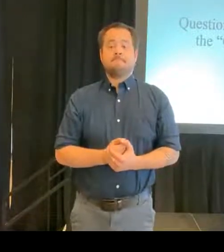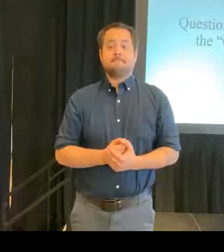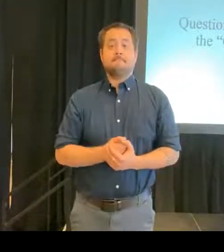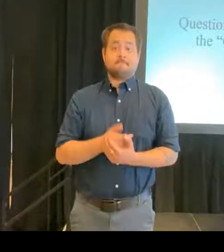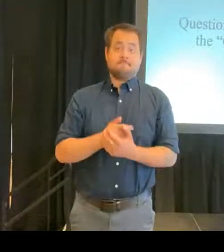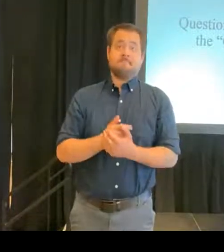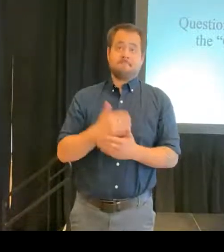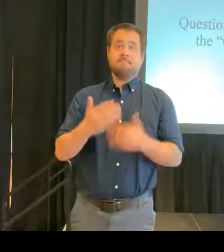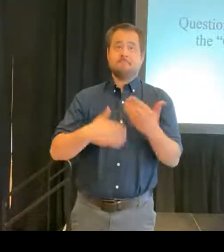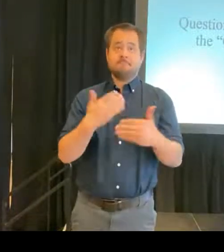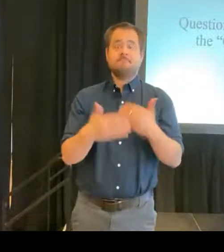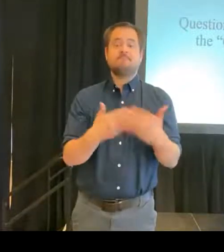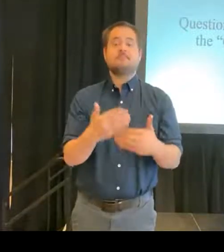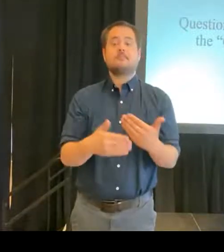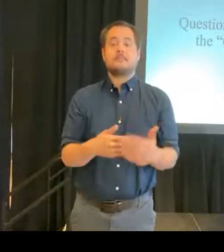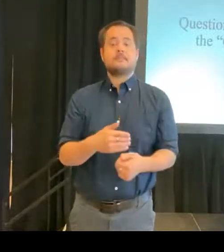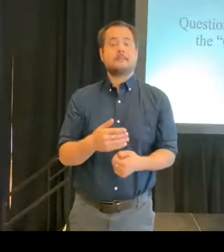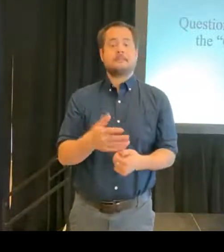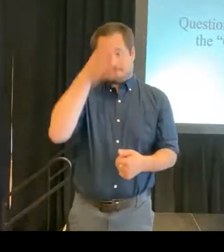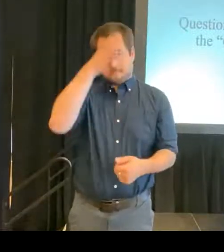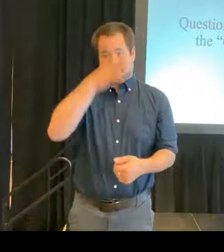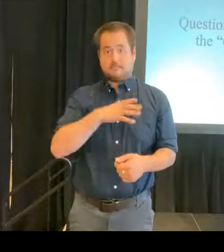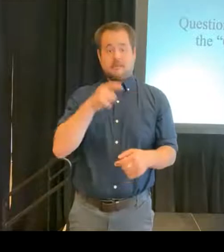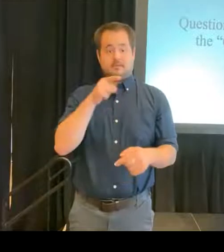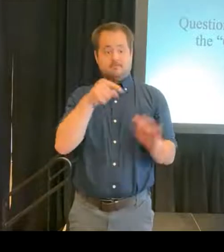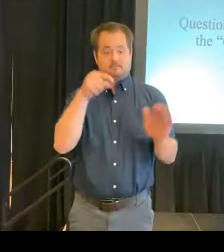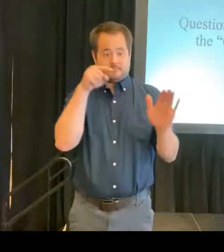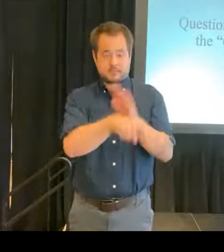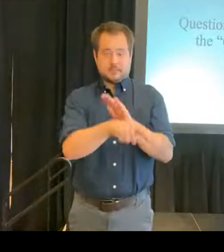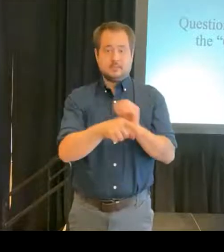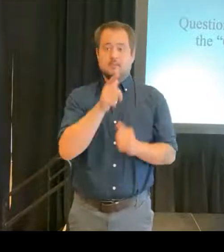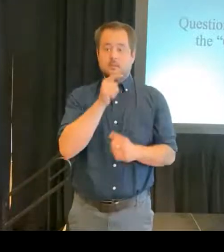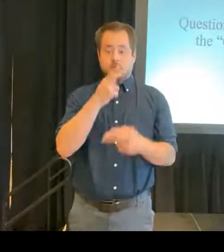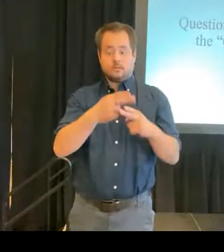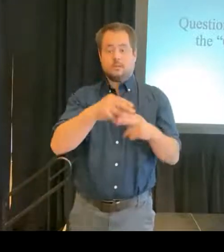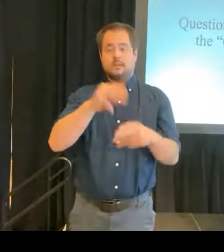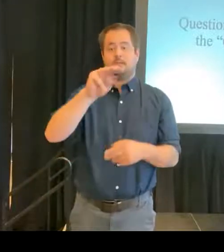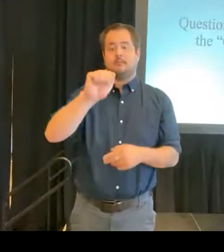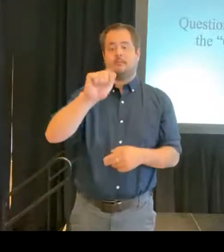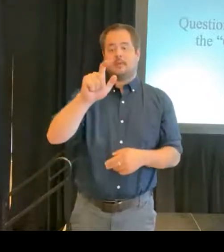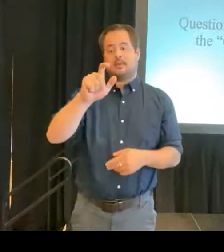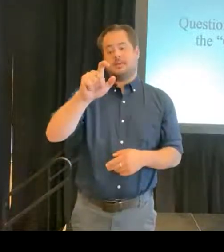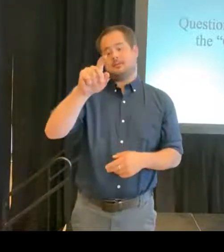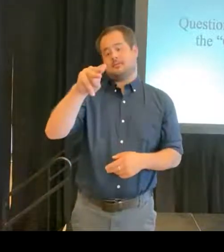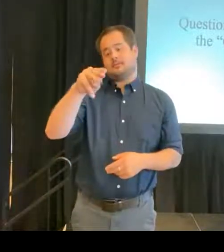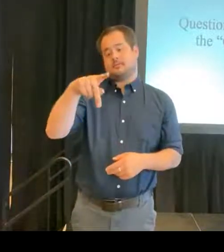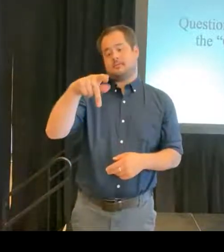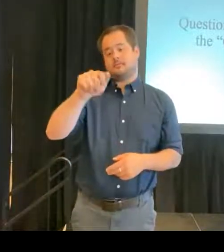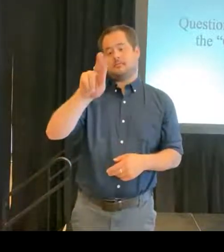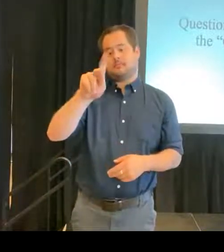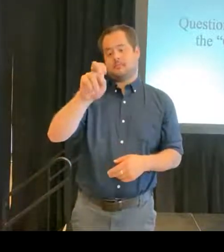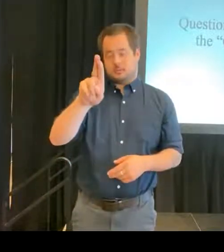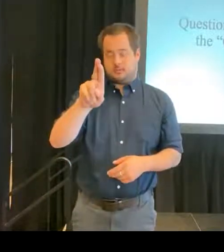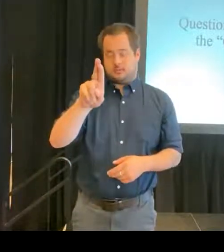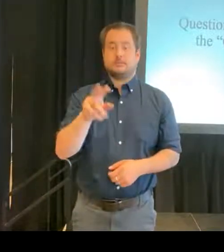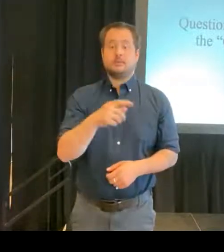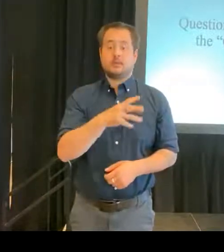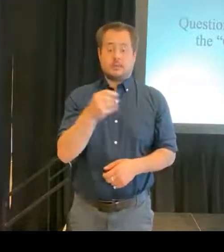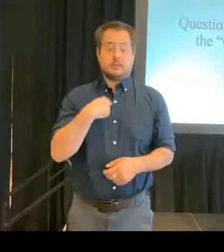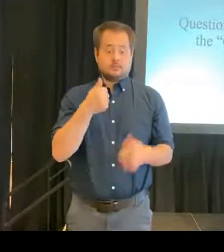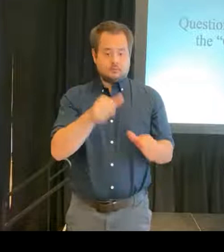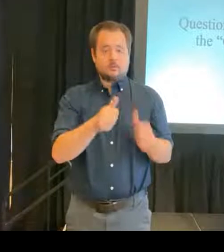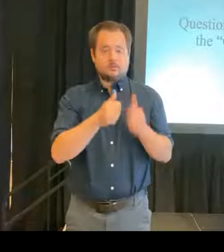later on, there was a man killed by the name of Max Park. And I tried to follow the history of